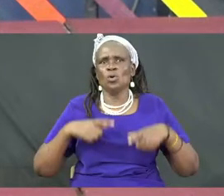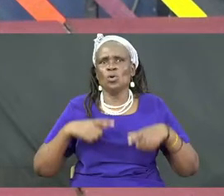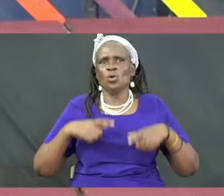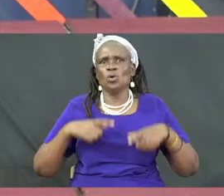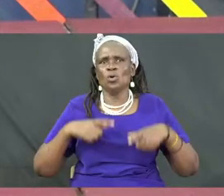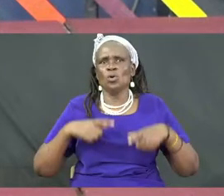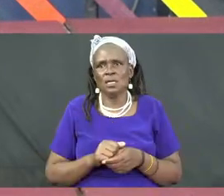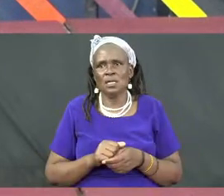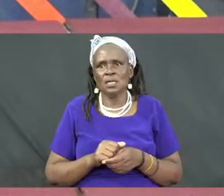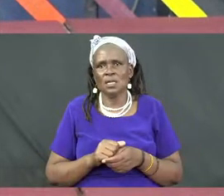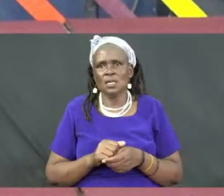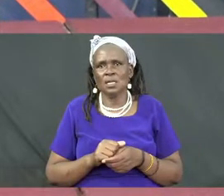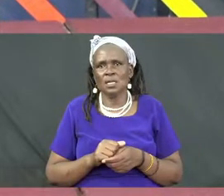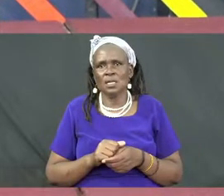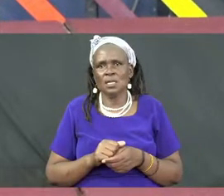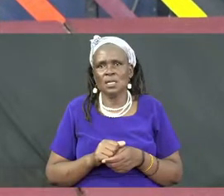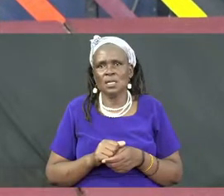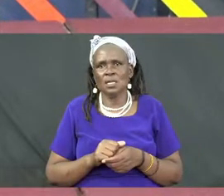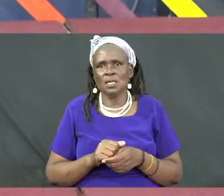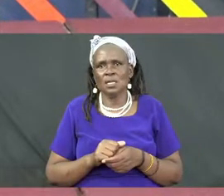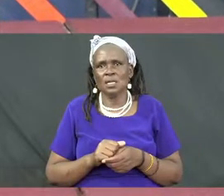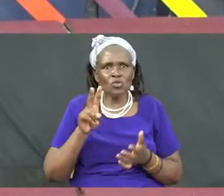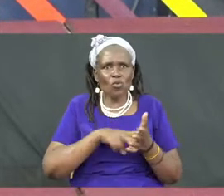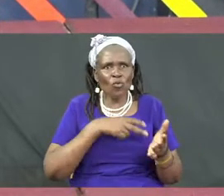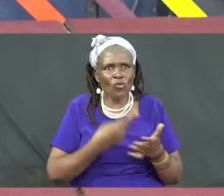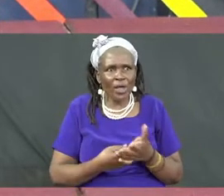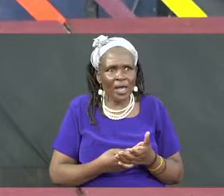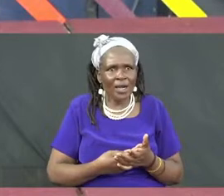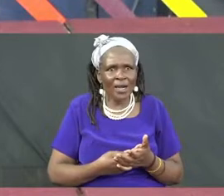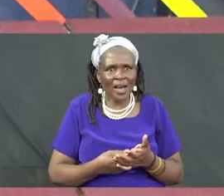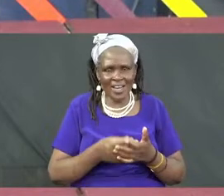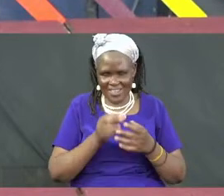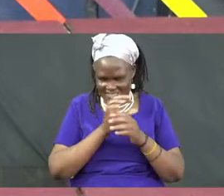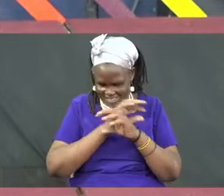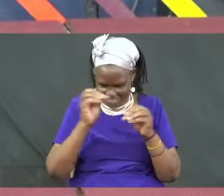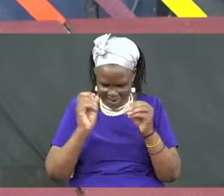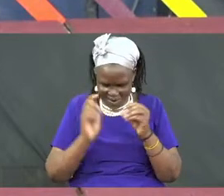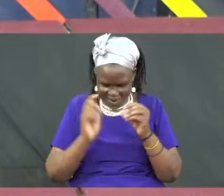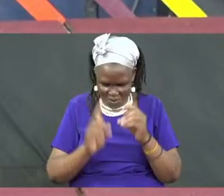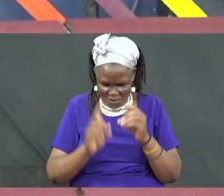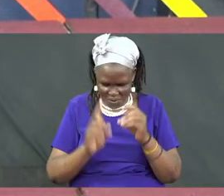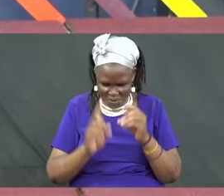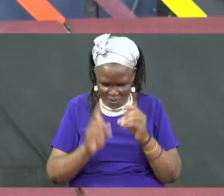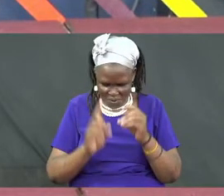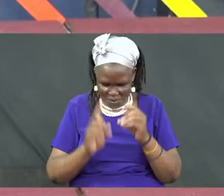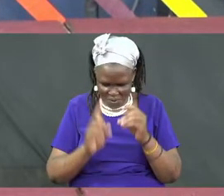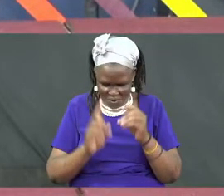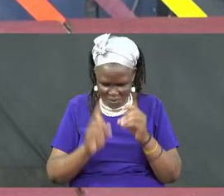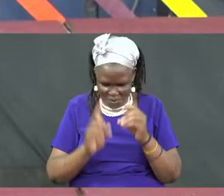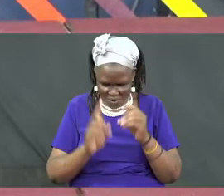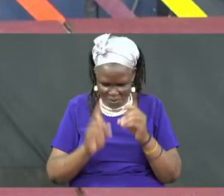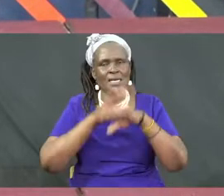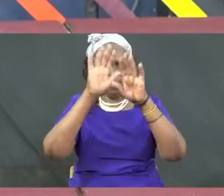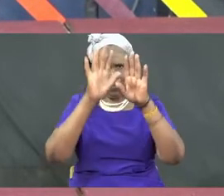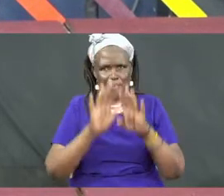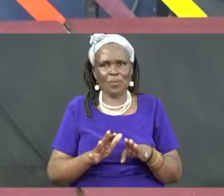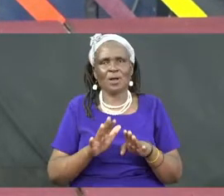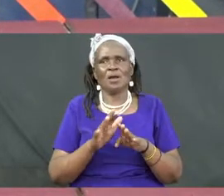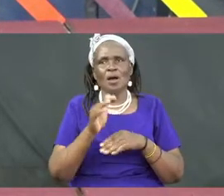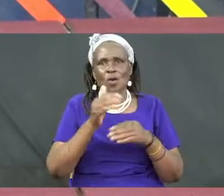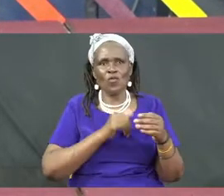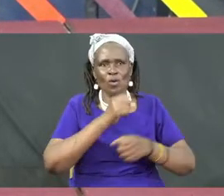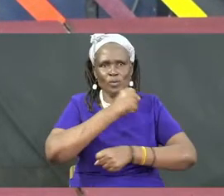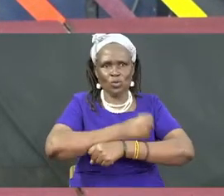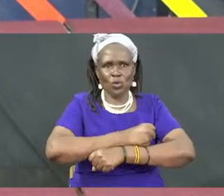to fail? None of us. Now, imagine getting a report card from school. And as